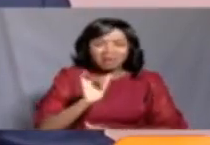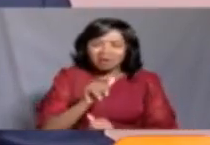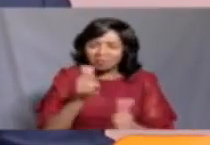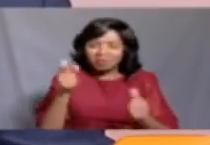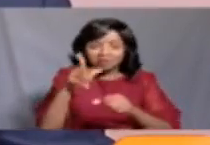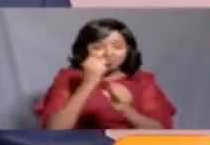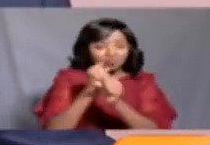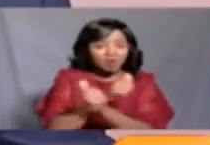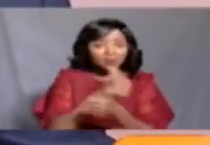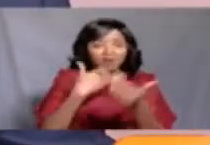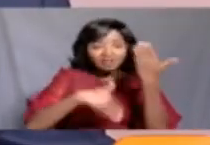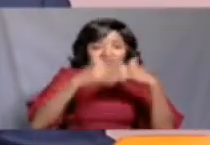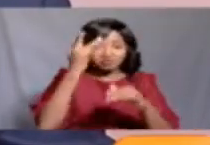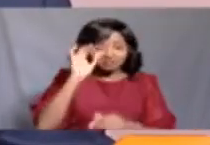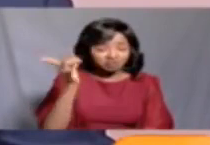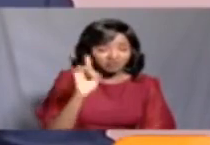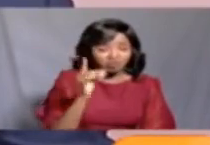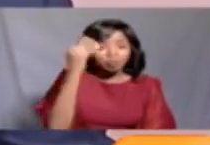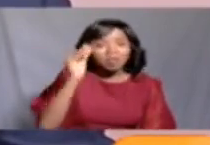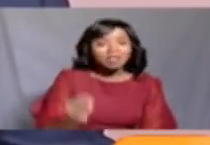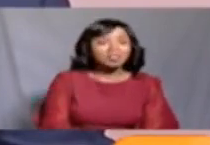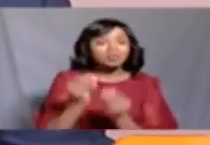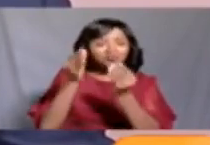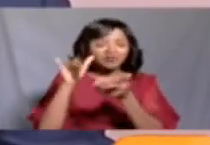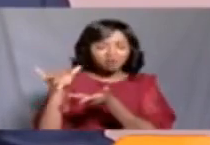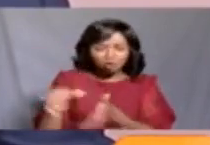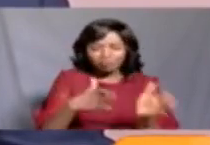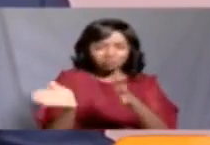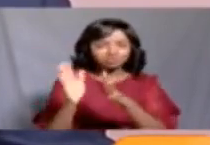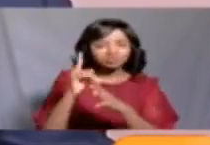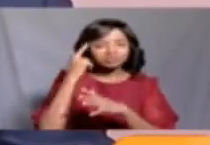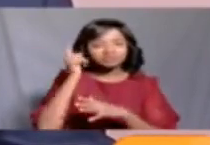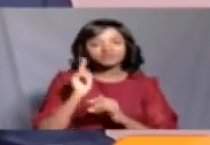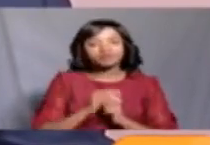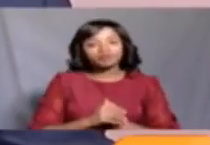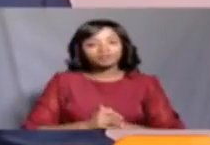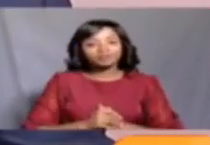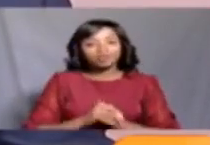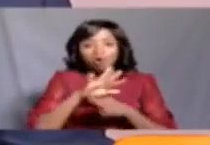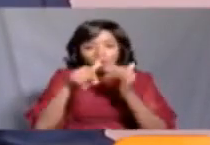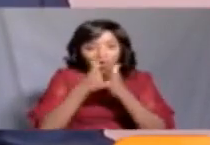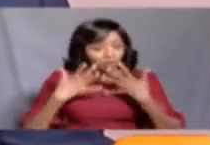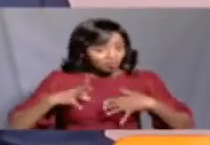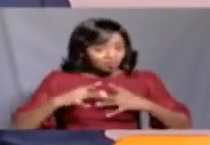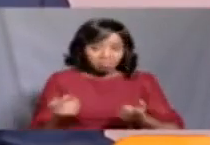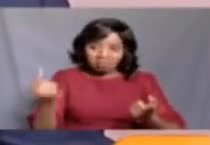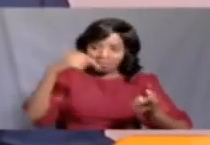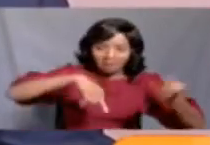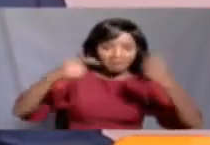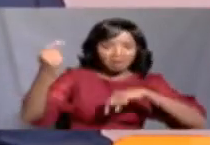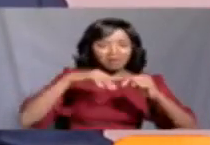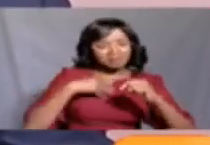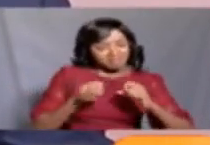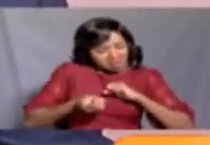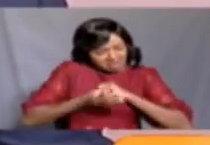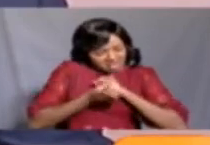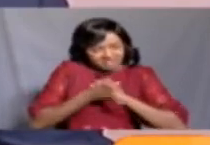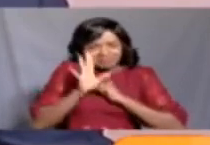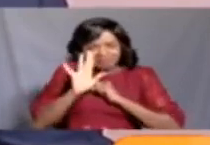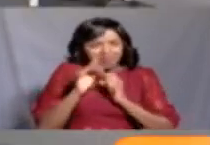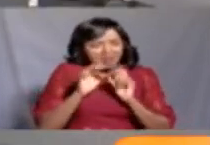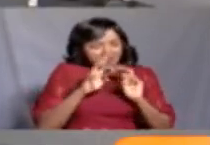Nairobi, because they provide these opportunities for everyone to come through and explain their